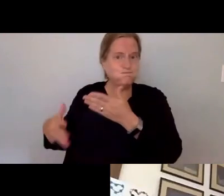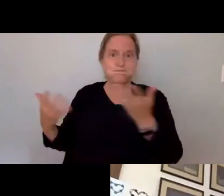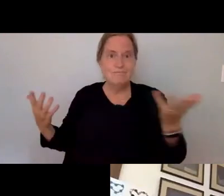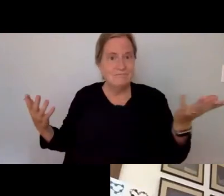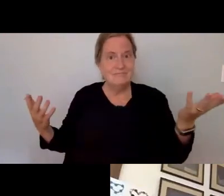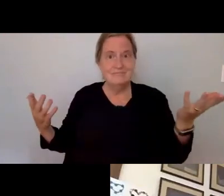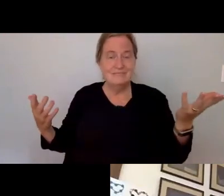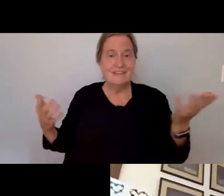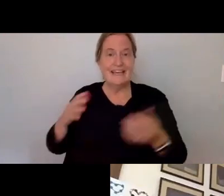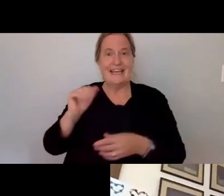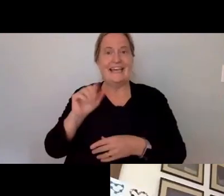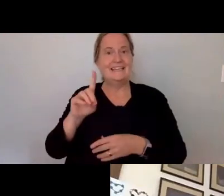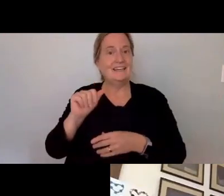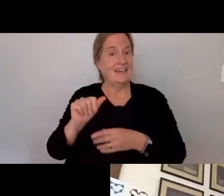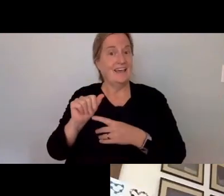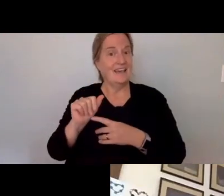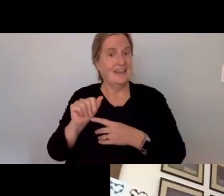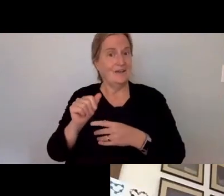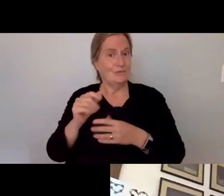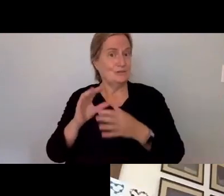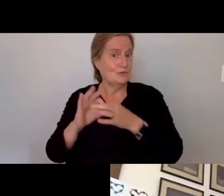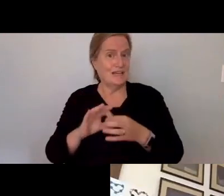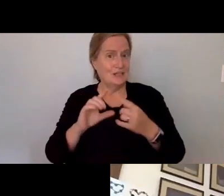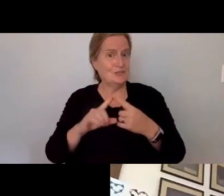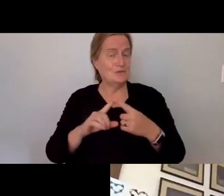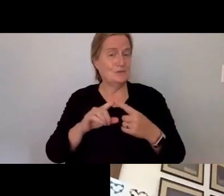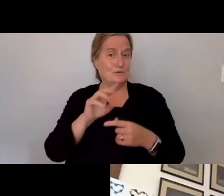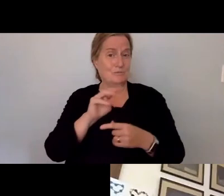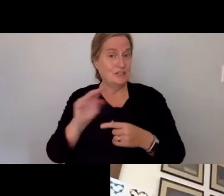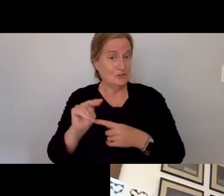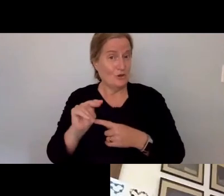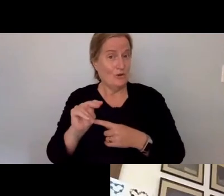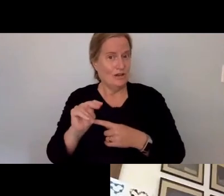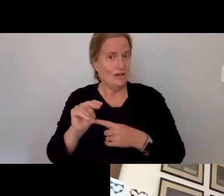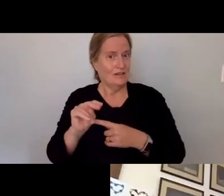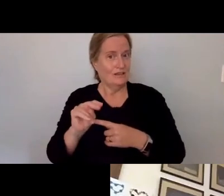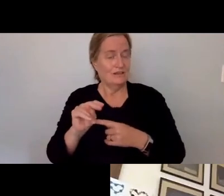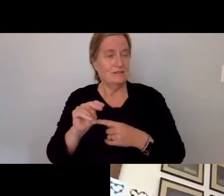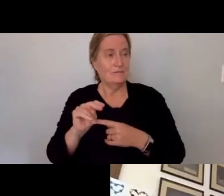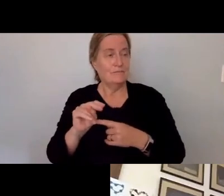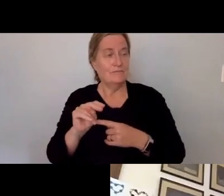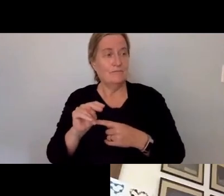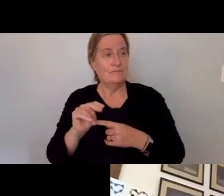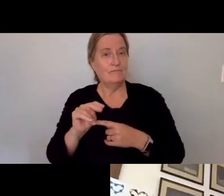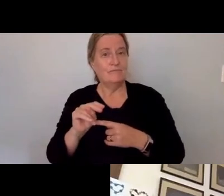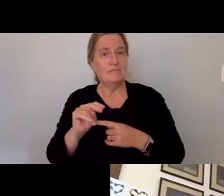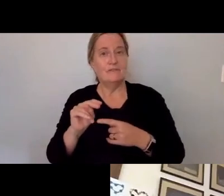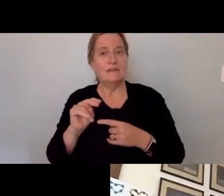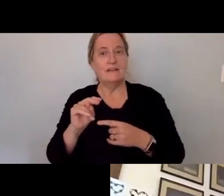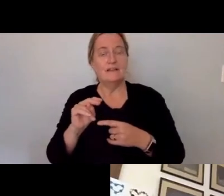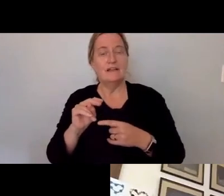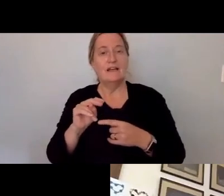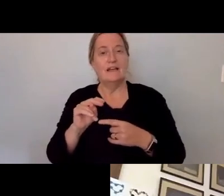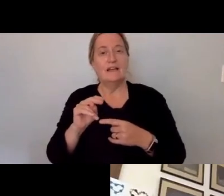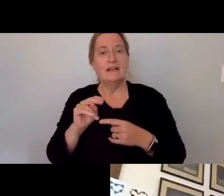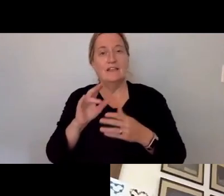was, setting politics aside. When you look at the history of the ADA, I believe David made the comment in '89 and again in '90. I mean, every time he's talked about it, it